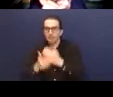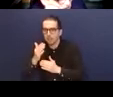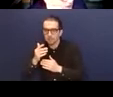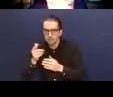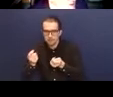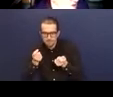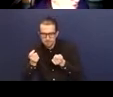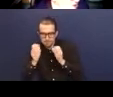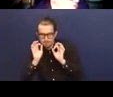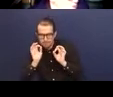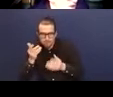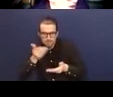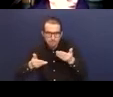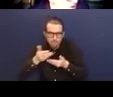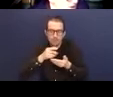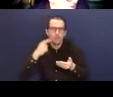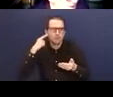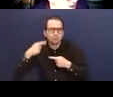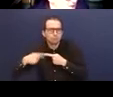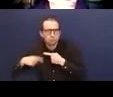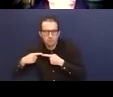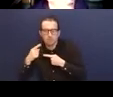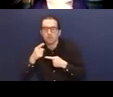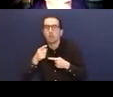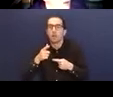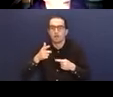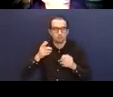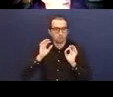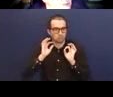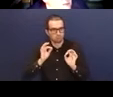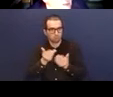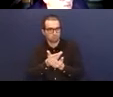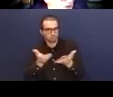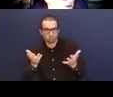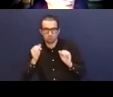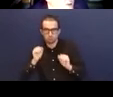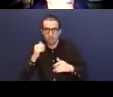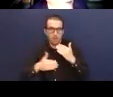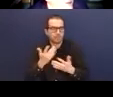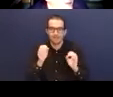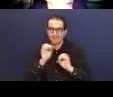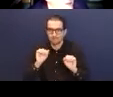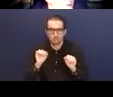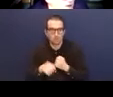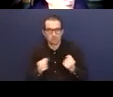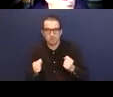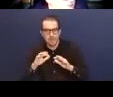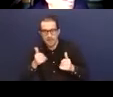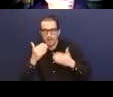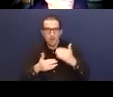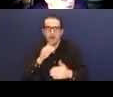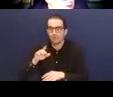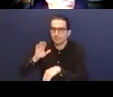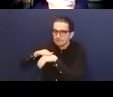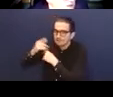capacity so that we can actually get the data. So let's now get down to the nitty-gritty in terms of